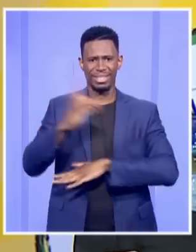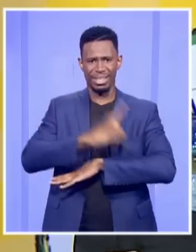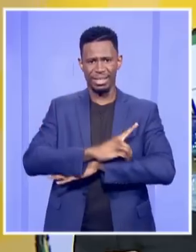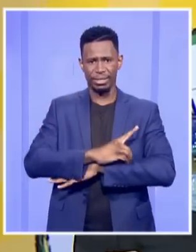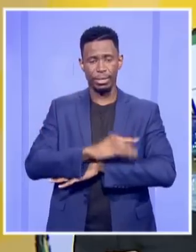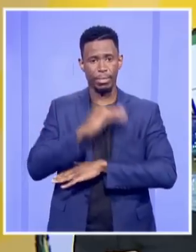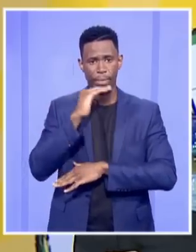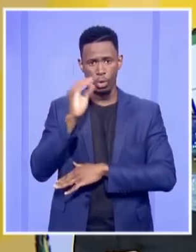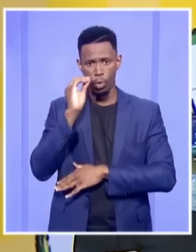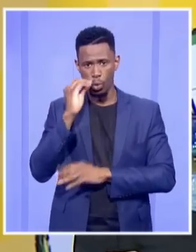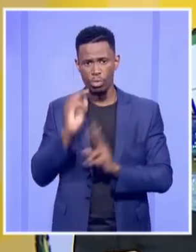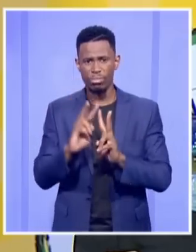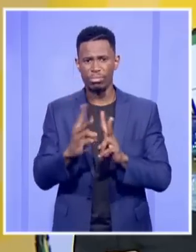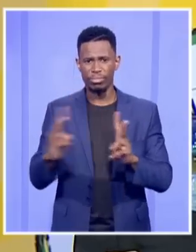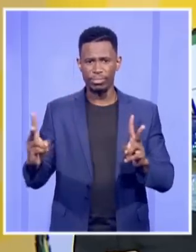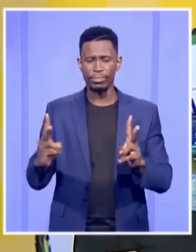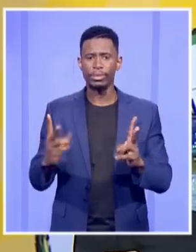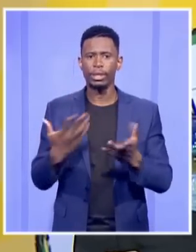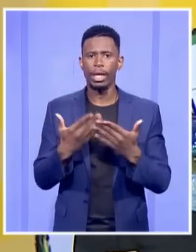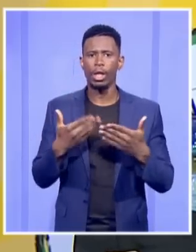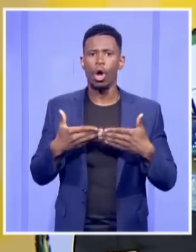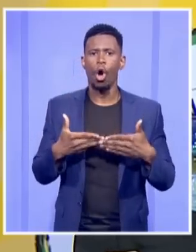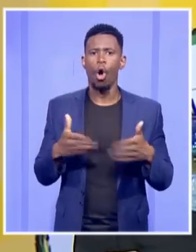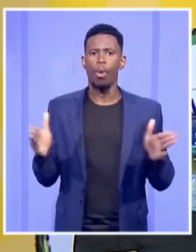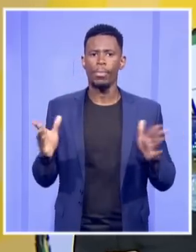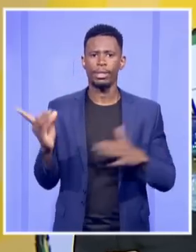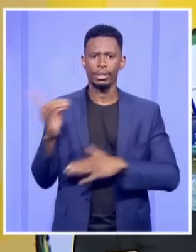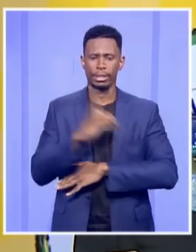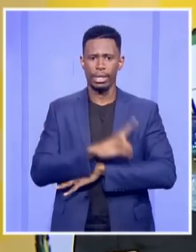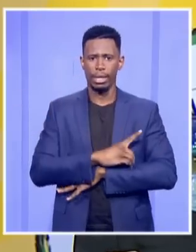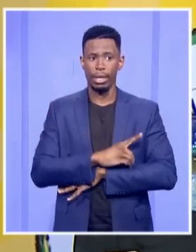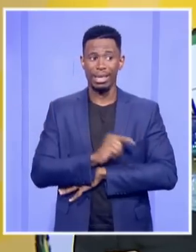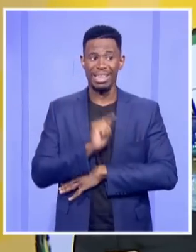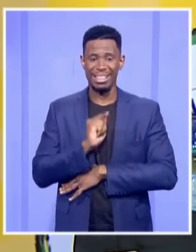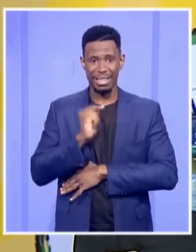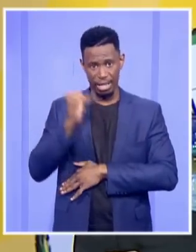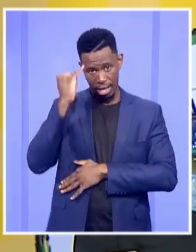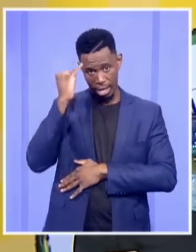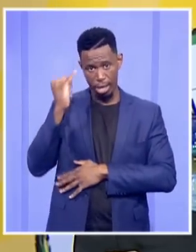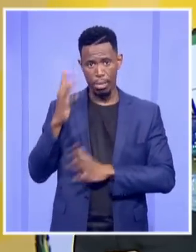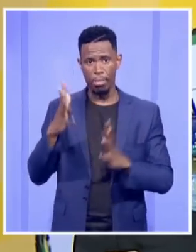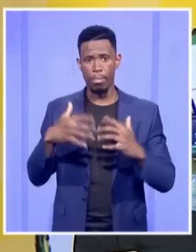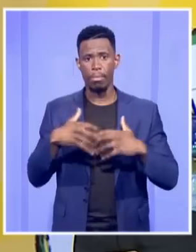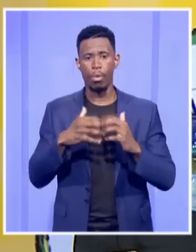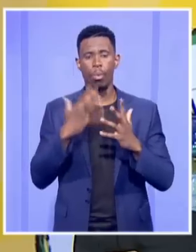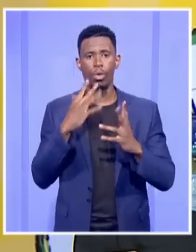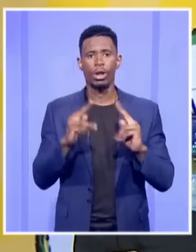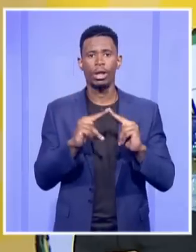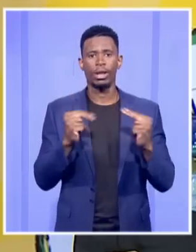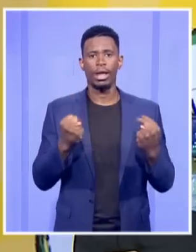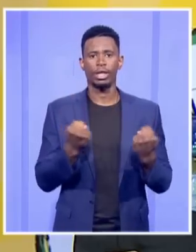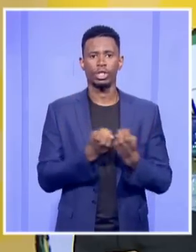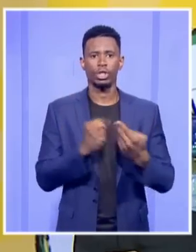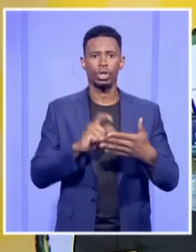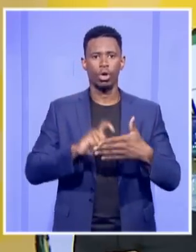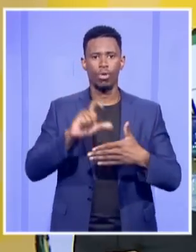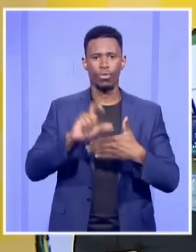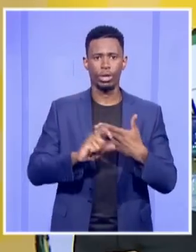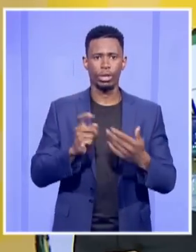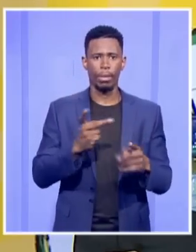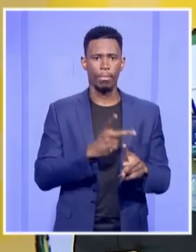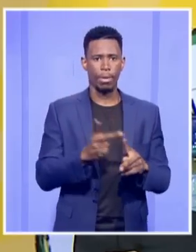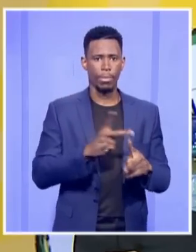We have canvassed this concept with the National Conference Preparatory Committee. It has been